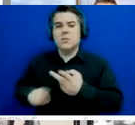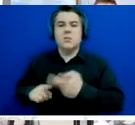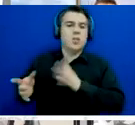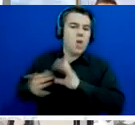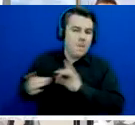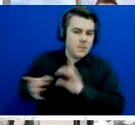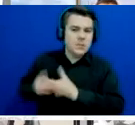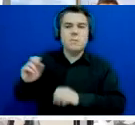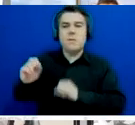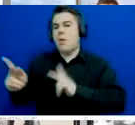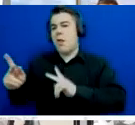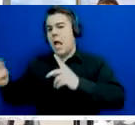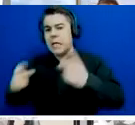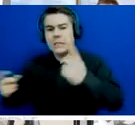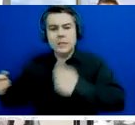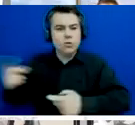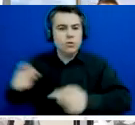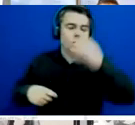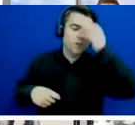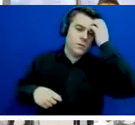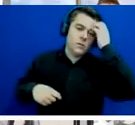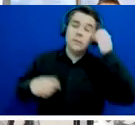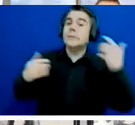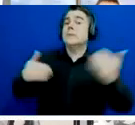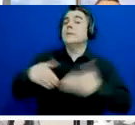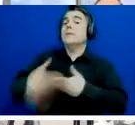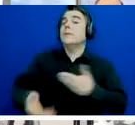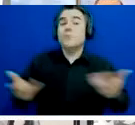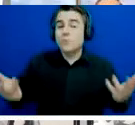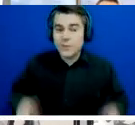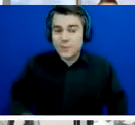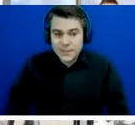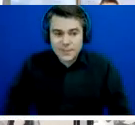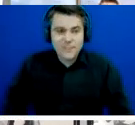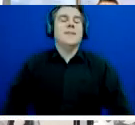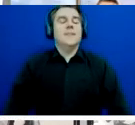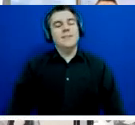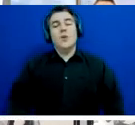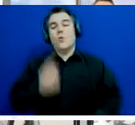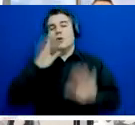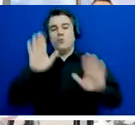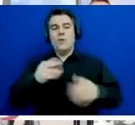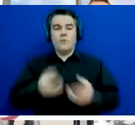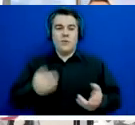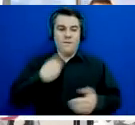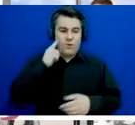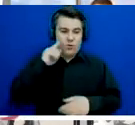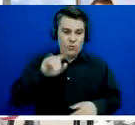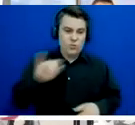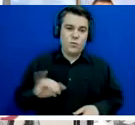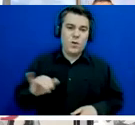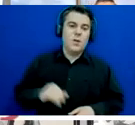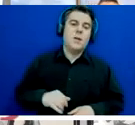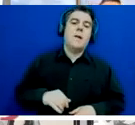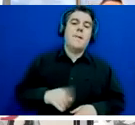asking questions, and I'm like, now what, right? Well, one of the great resources we have available to you, as well as